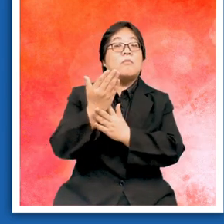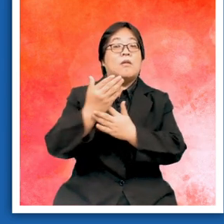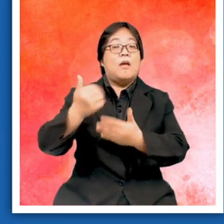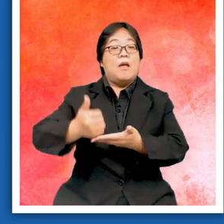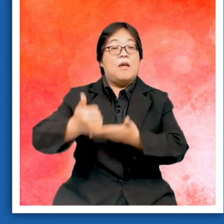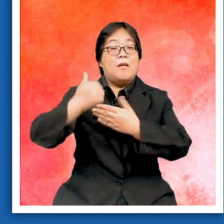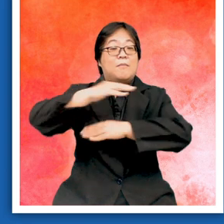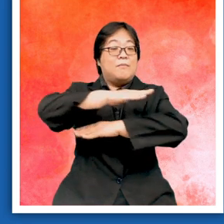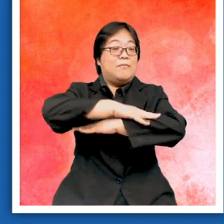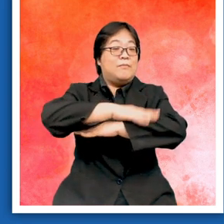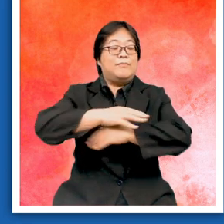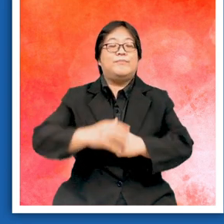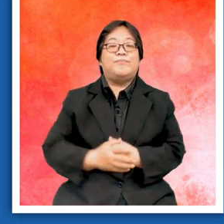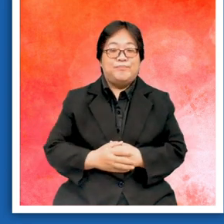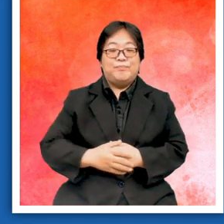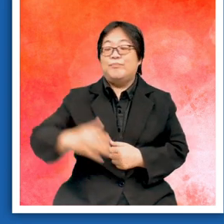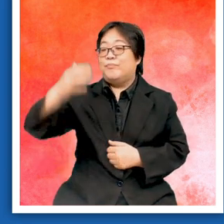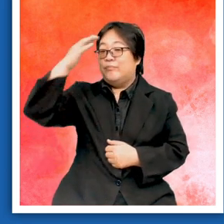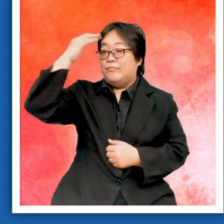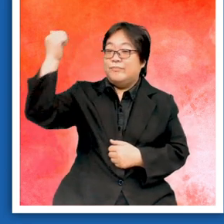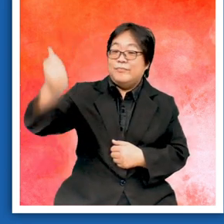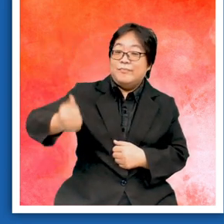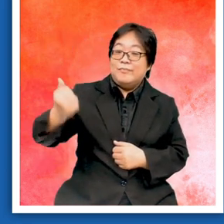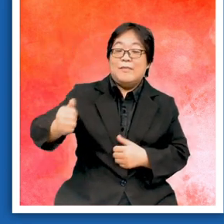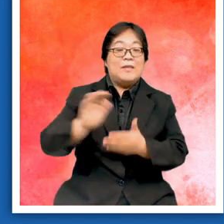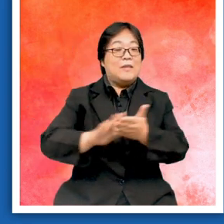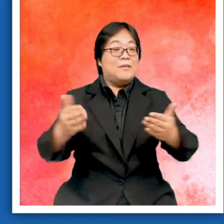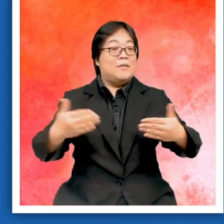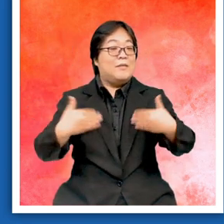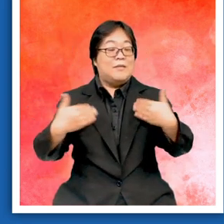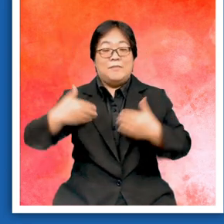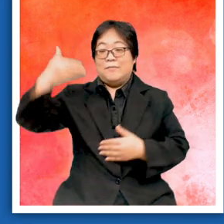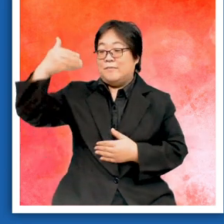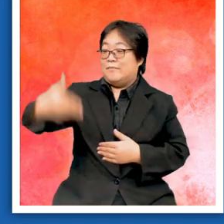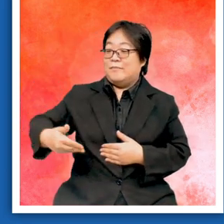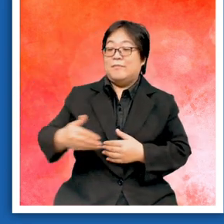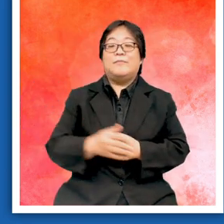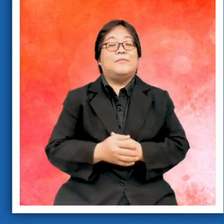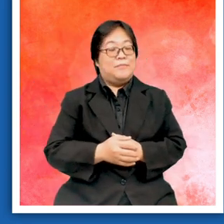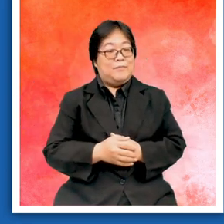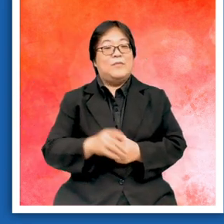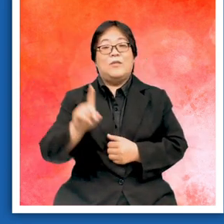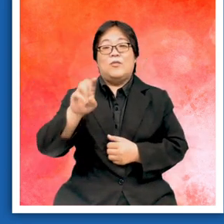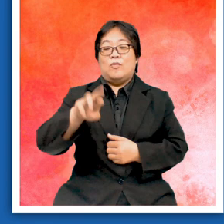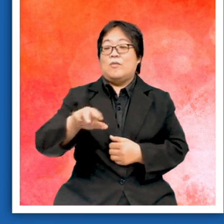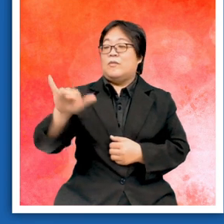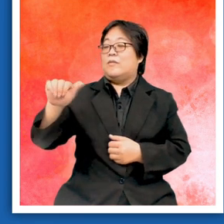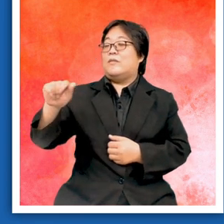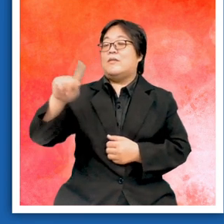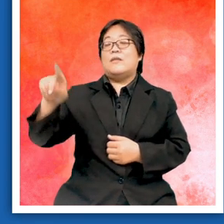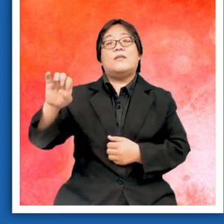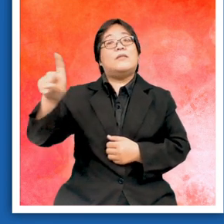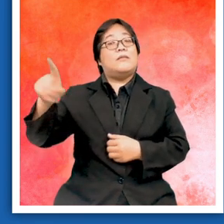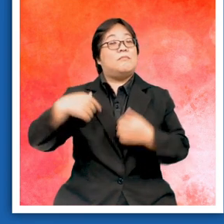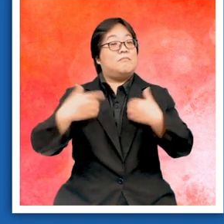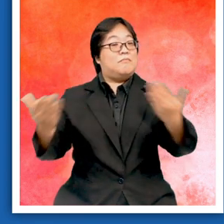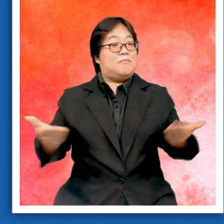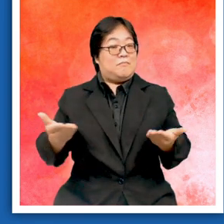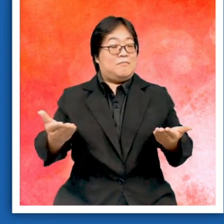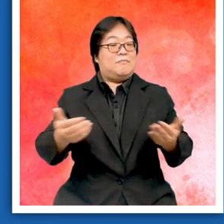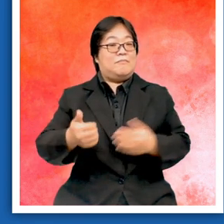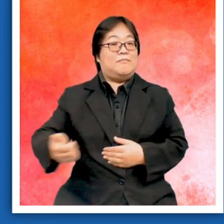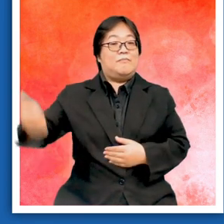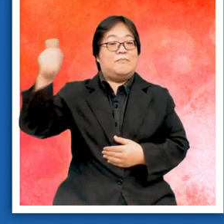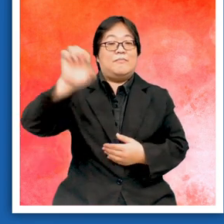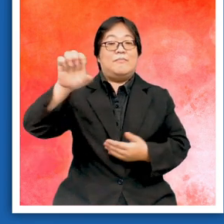desk. Assalamualaikum and salam sejahtera. I'm Dr. Yazid Ahmad. Currently, I serve as head